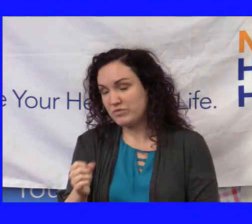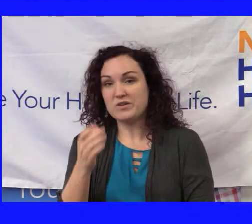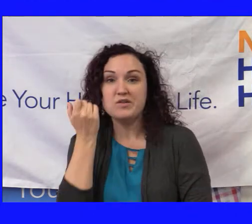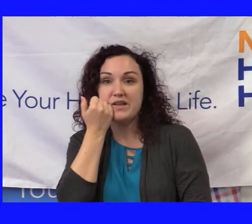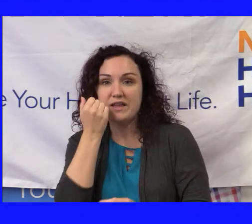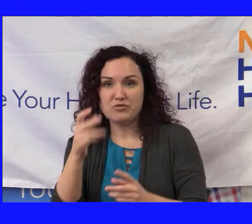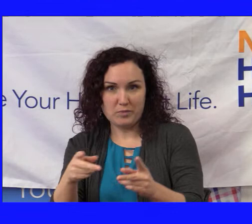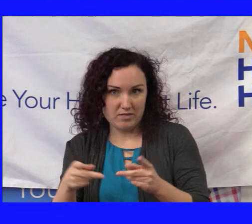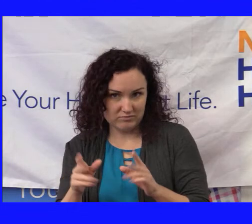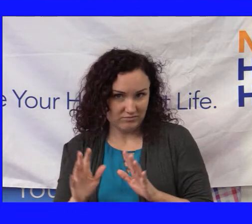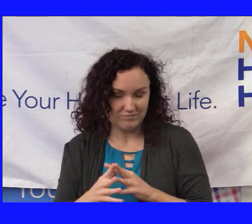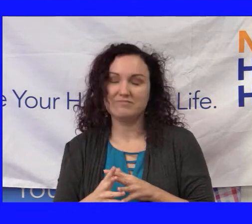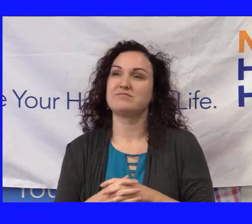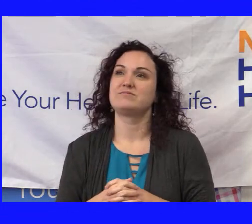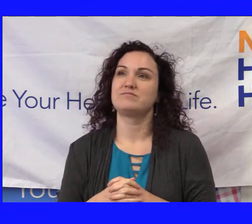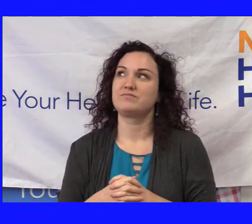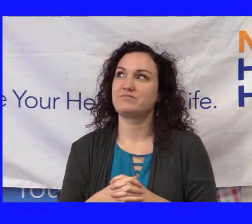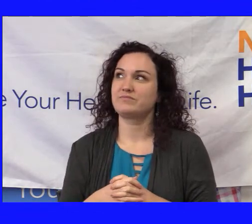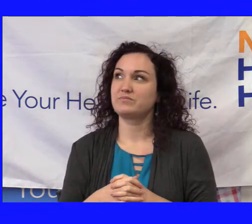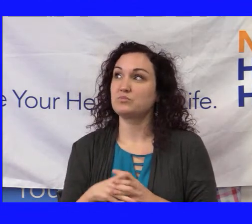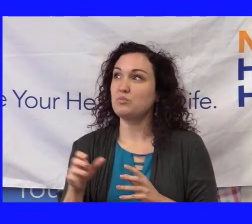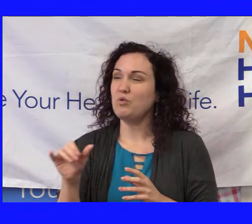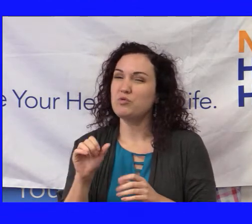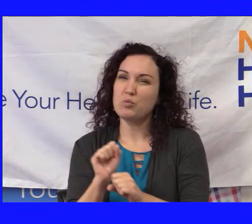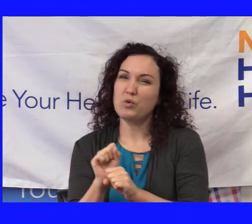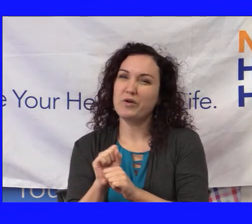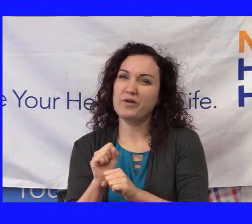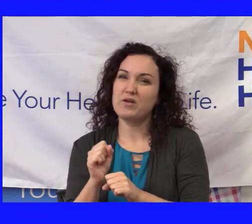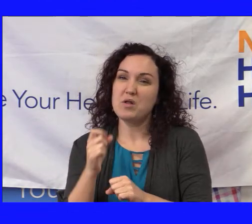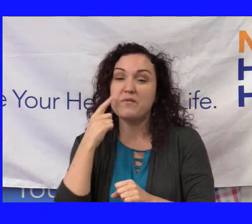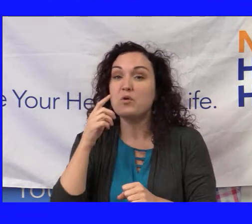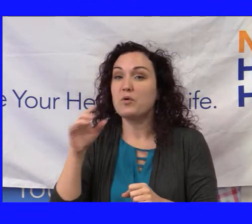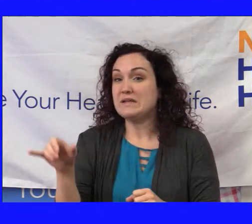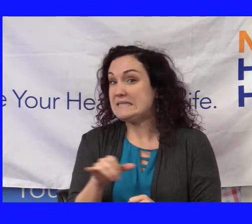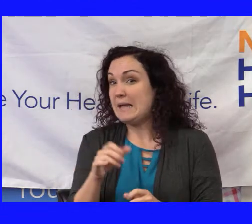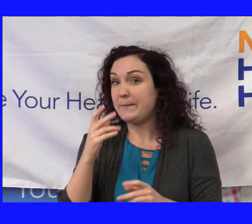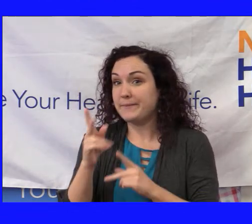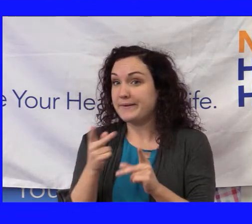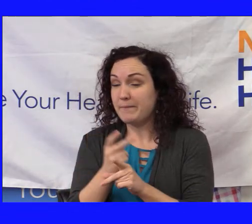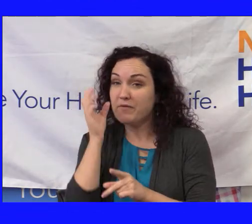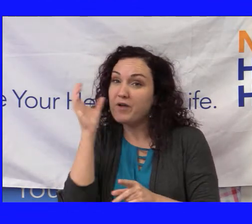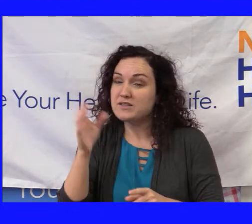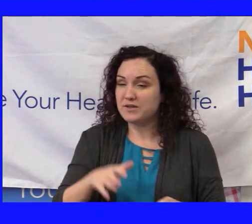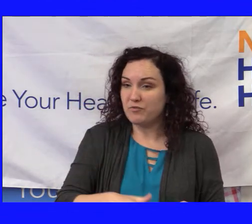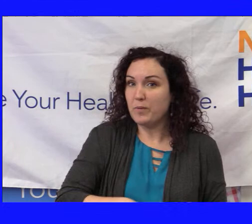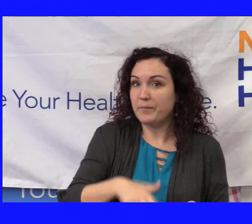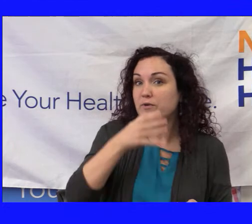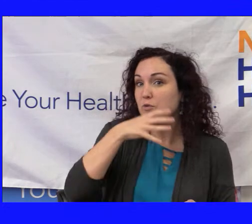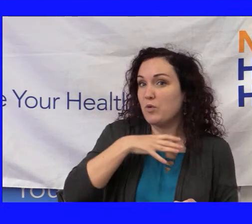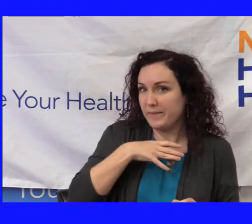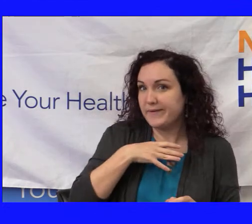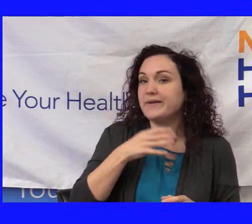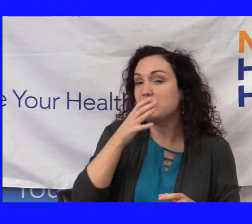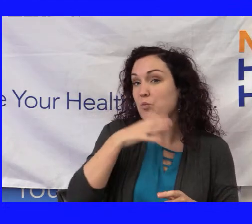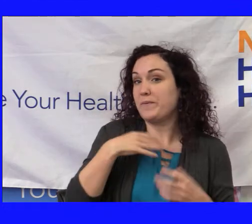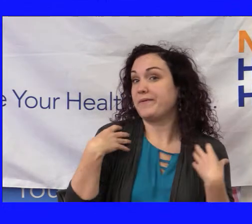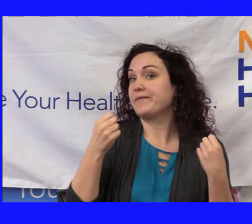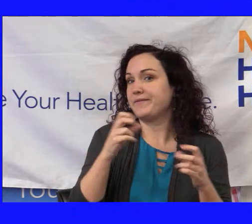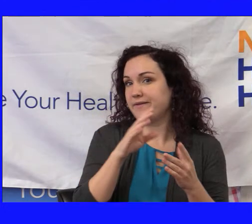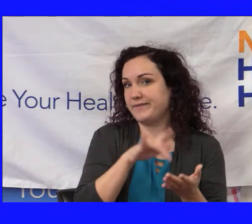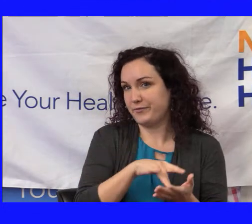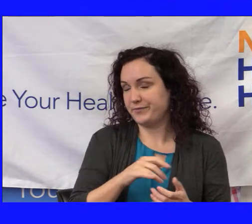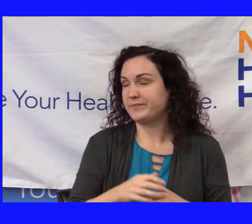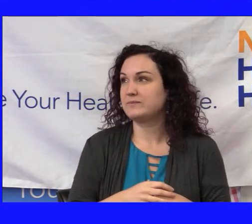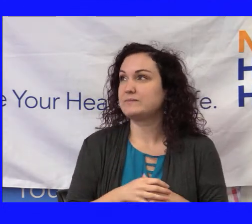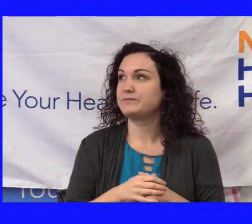We're also working on the same kind of thing for pregnant women in the Women's Health Center. We had a previous HRSA